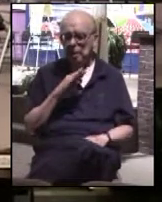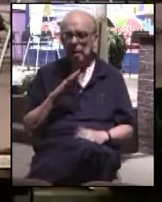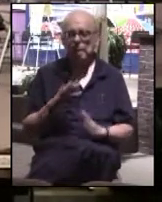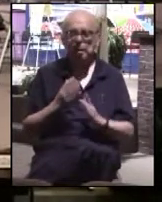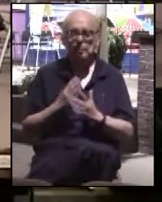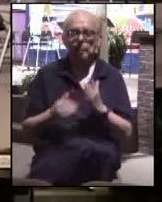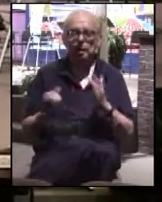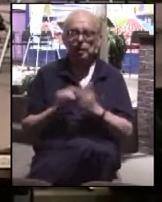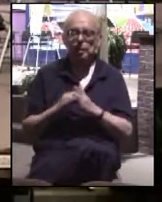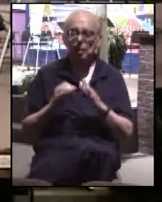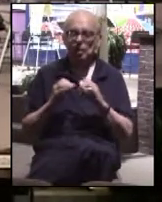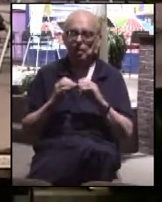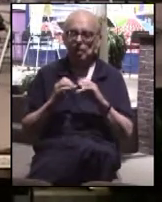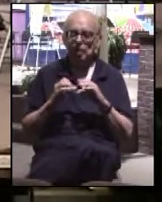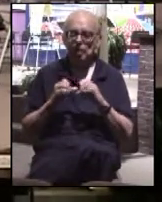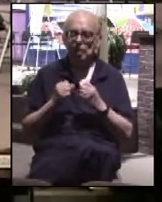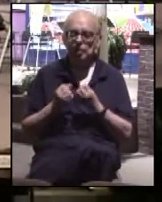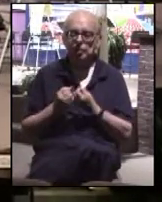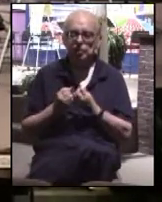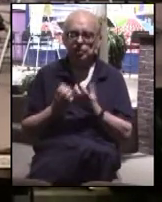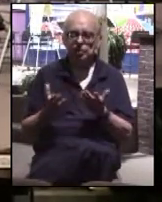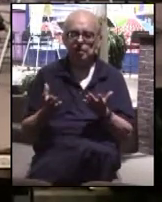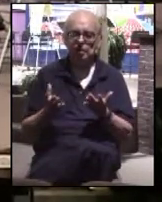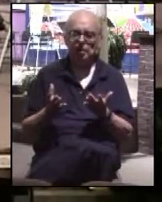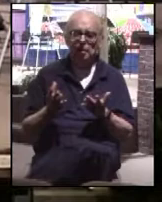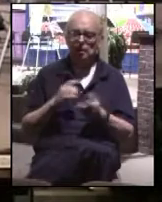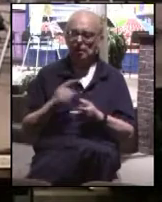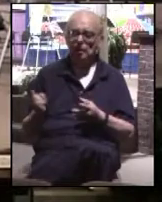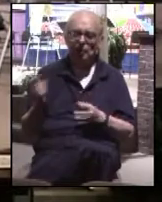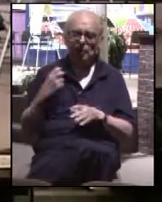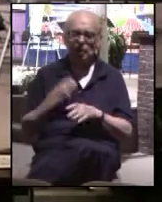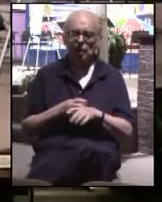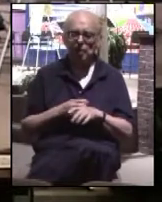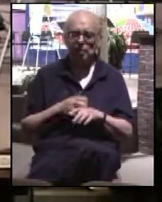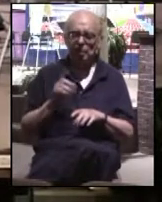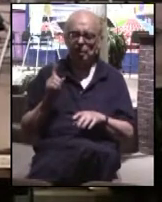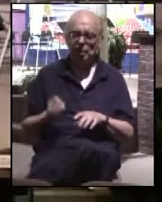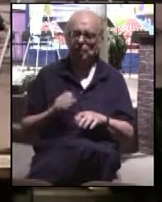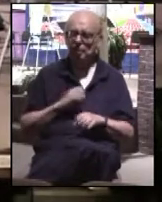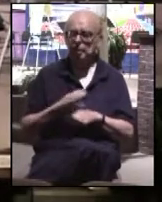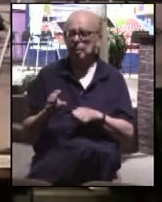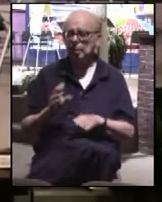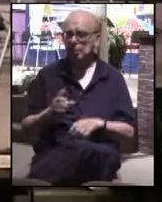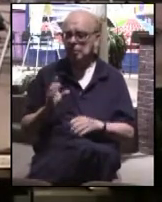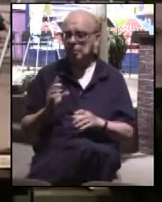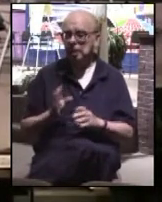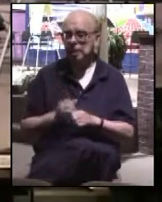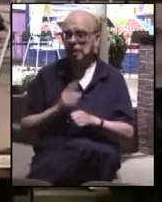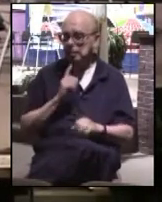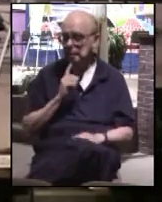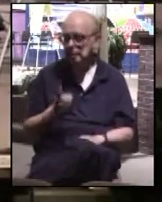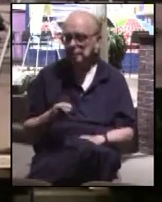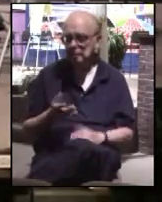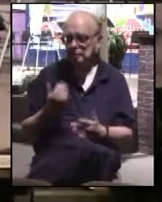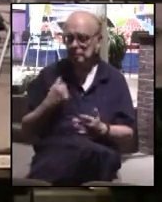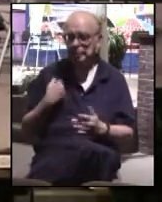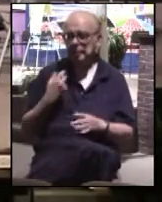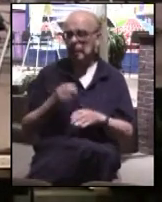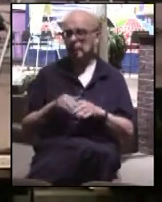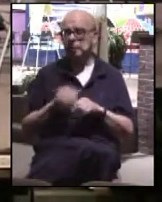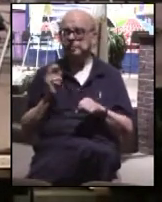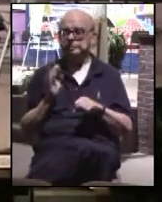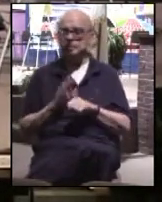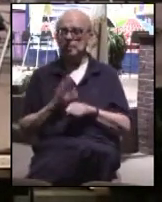have we prayed about leaving he says these are tough questions that force us to get real before we quit church